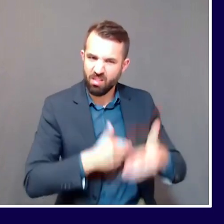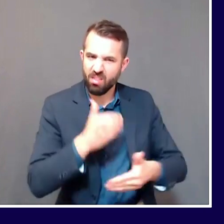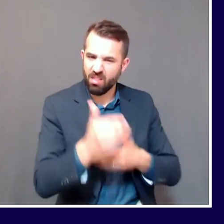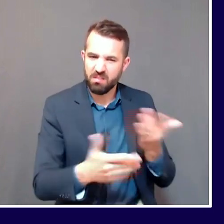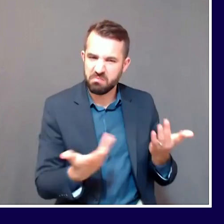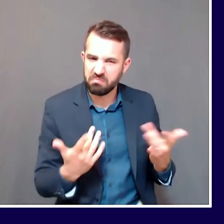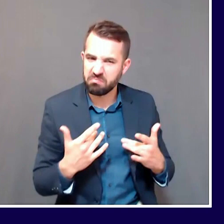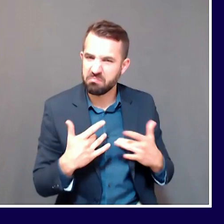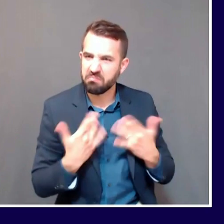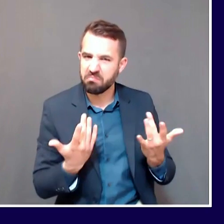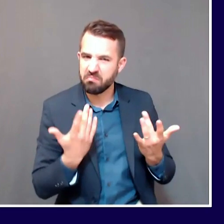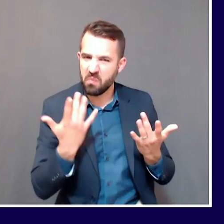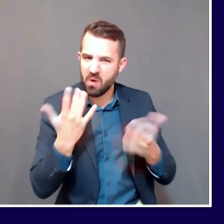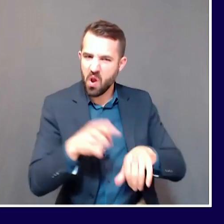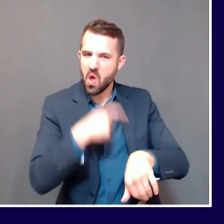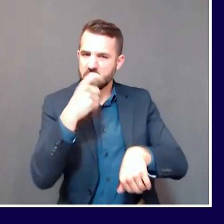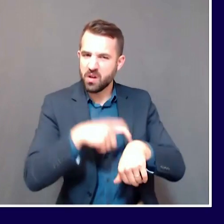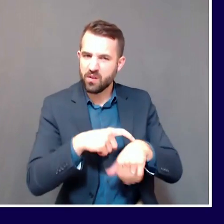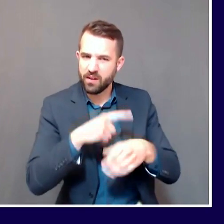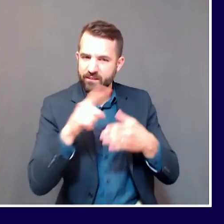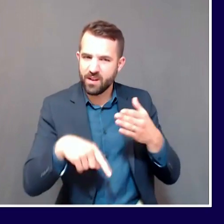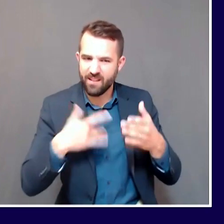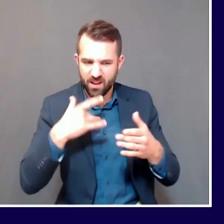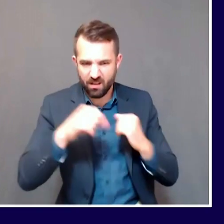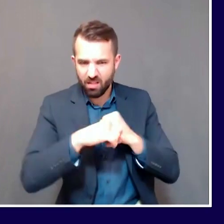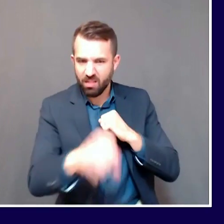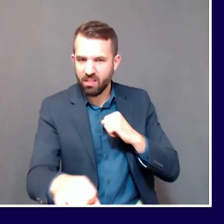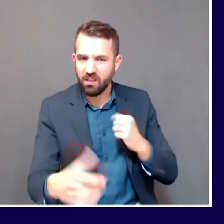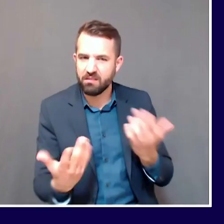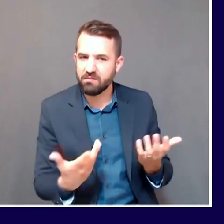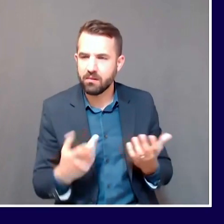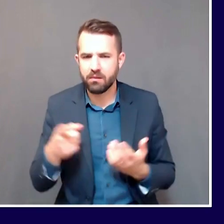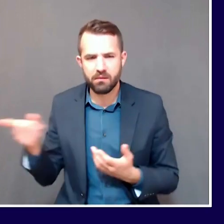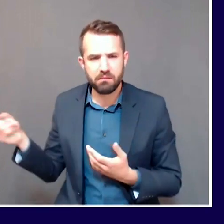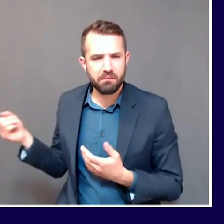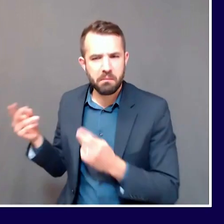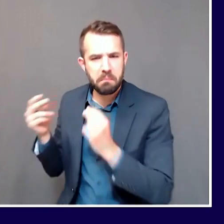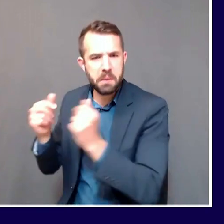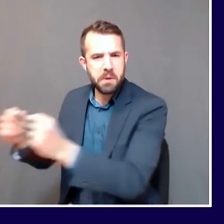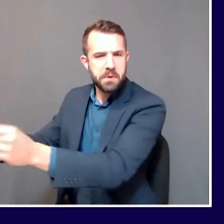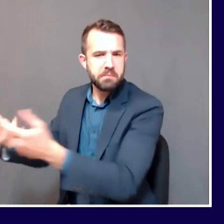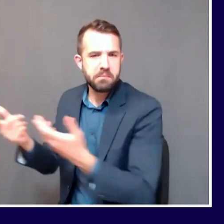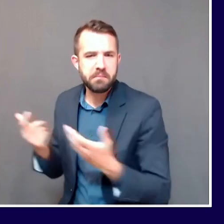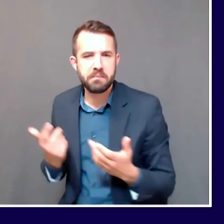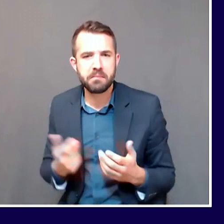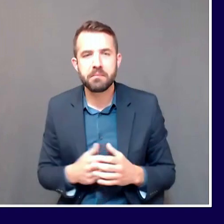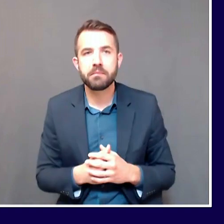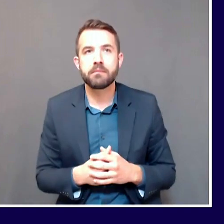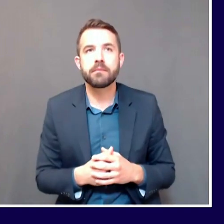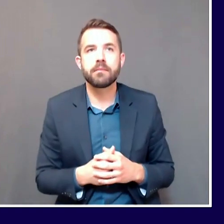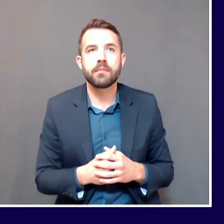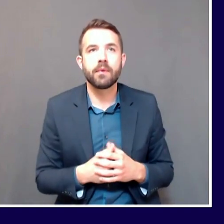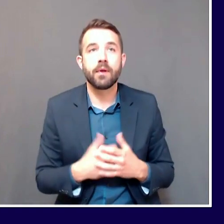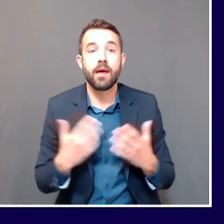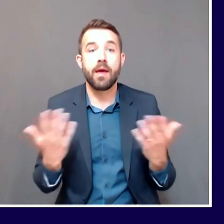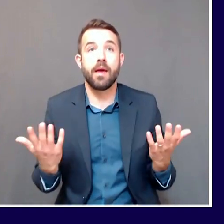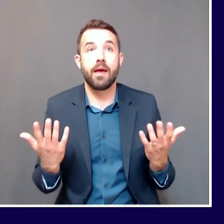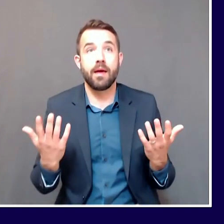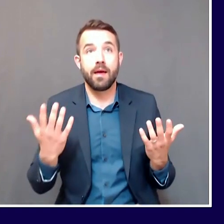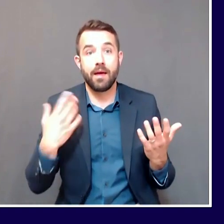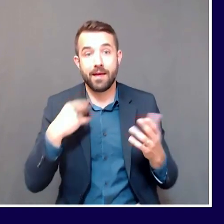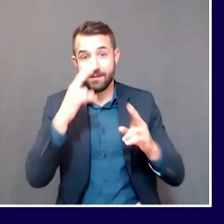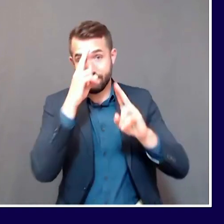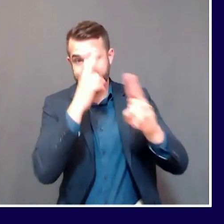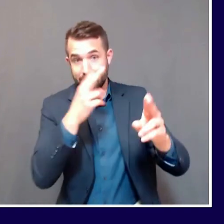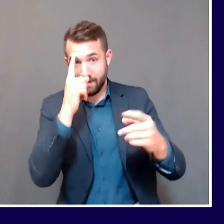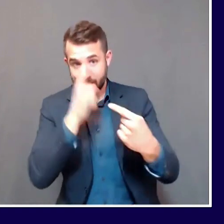results back? It seems like it's taking longer than in other facilities. No, I'd respectfully disagree with the premise there, Kevin. It's taken